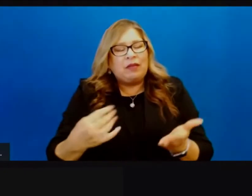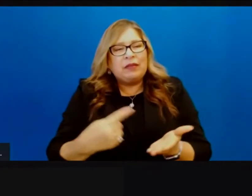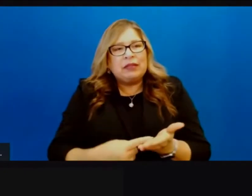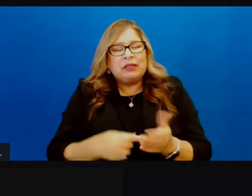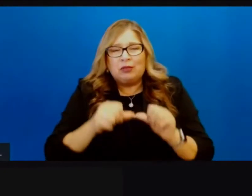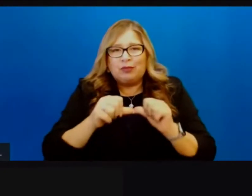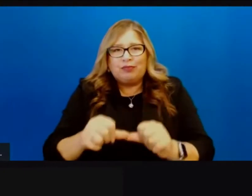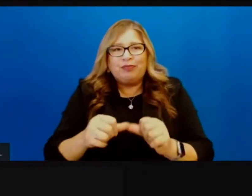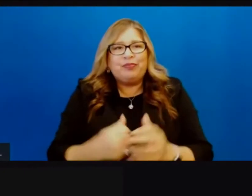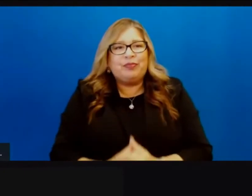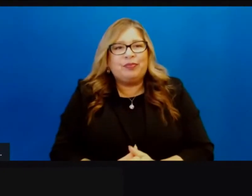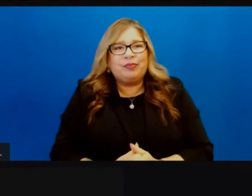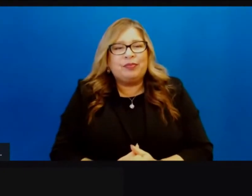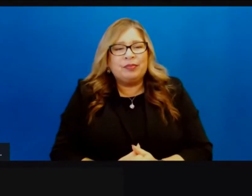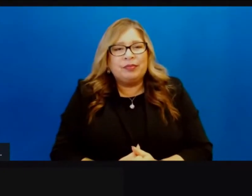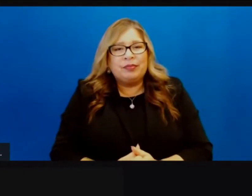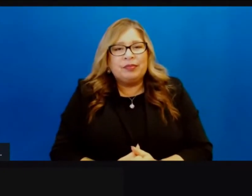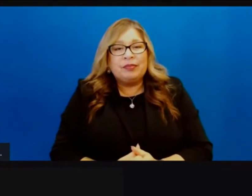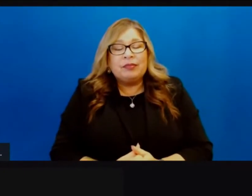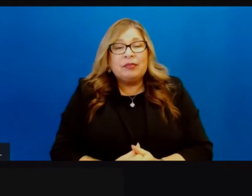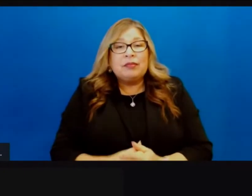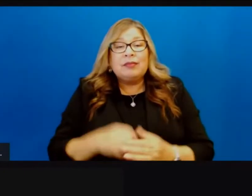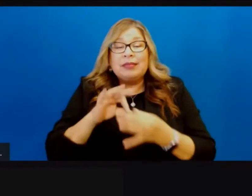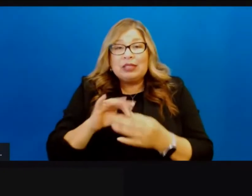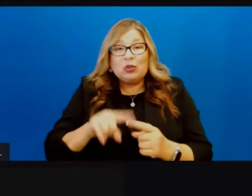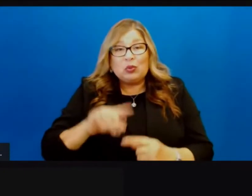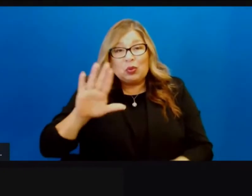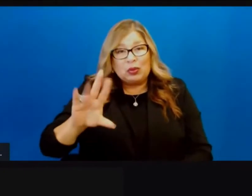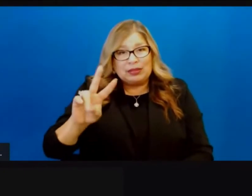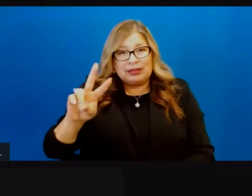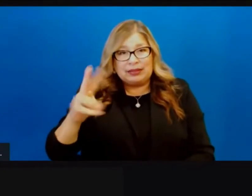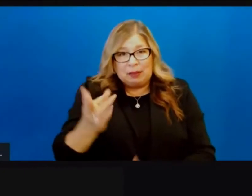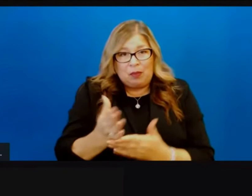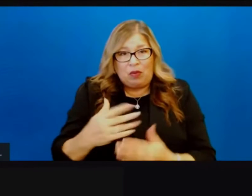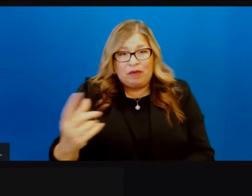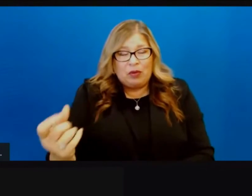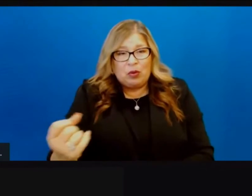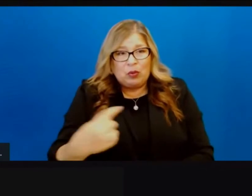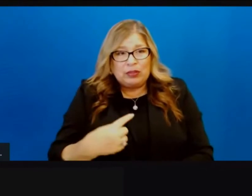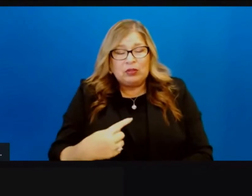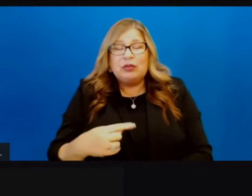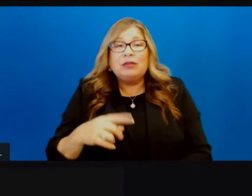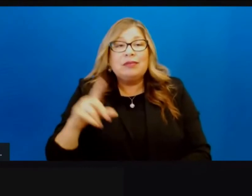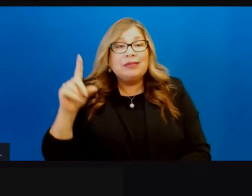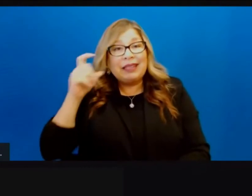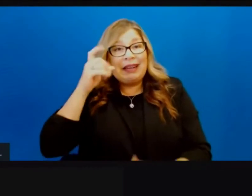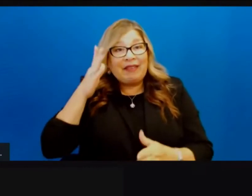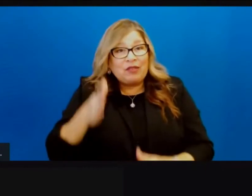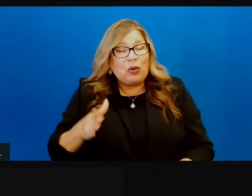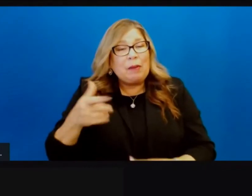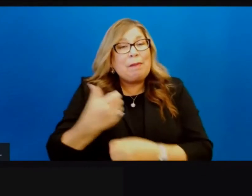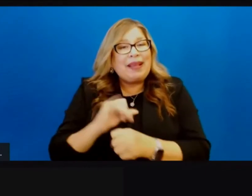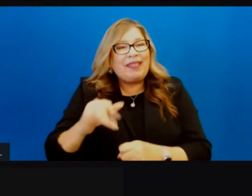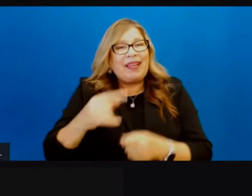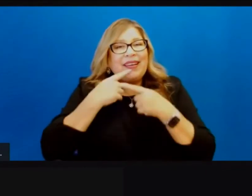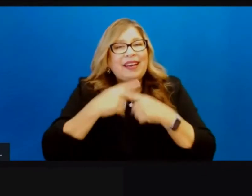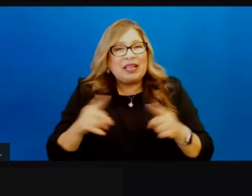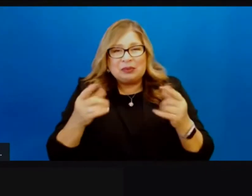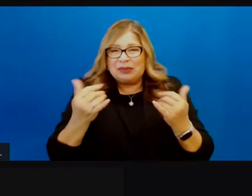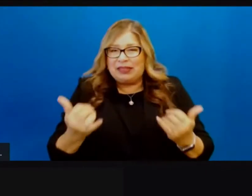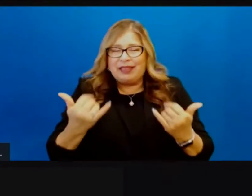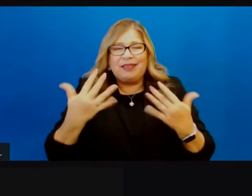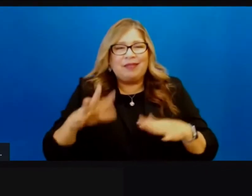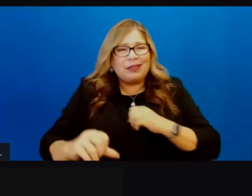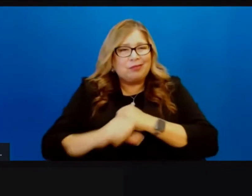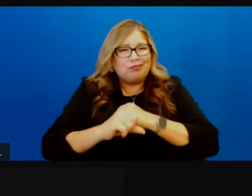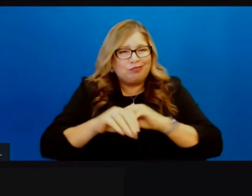And I guess what I would say about your second part of the question is the governor made this announcement today, put out a press release.